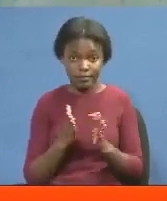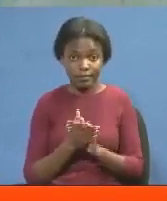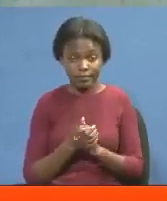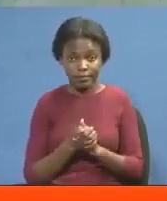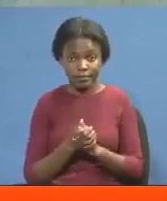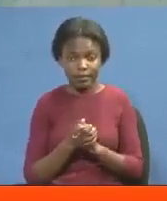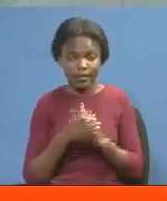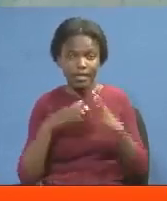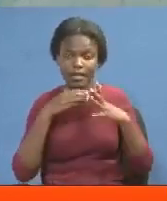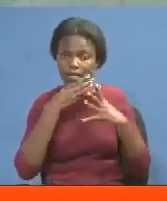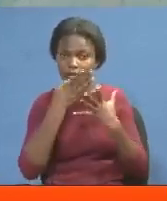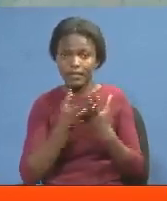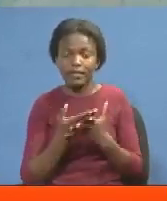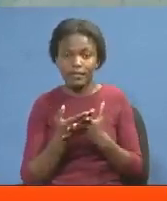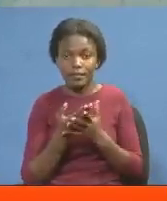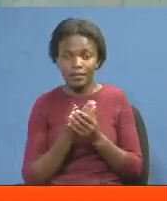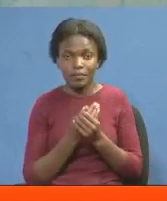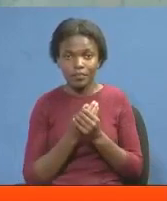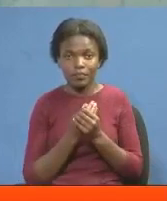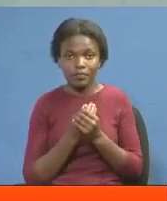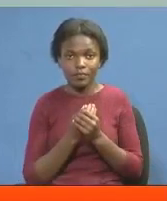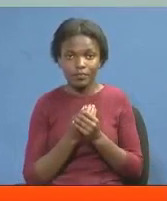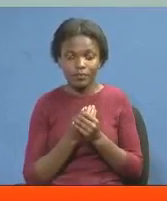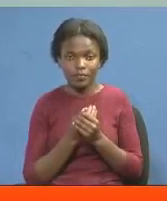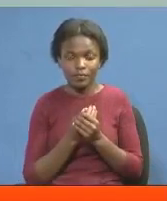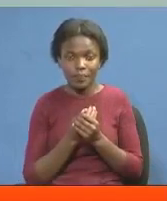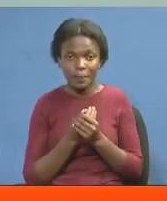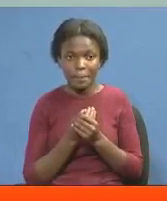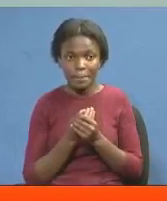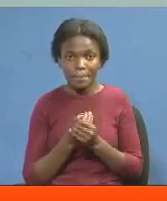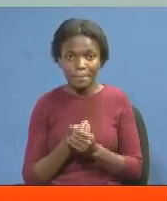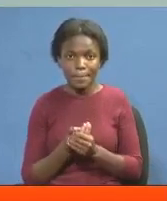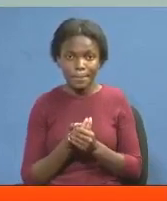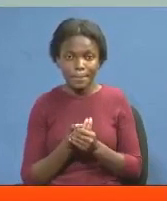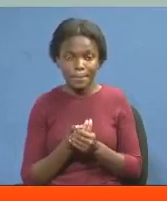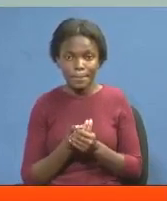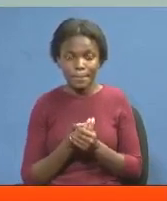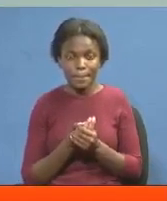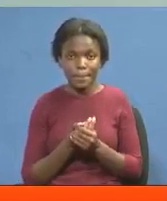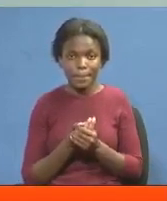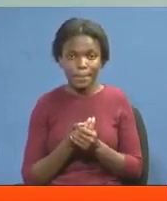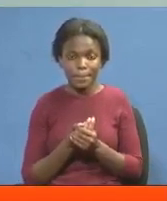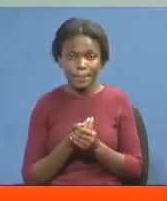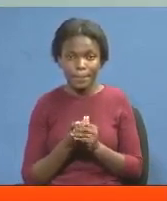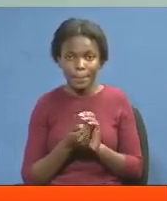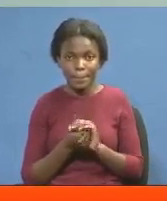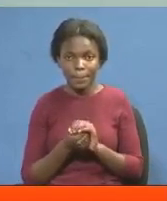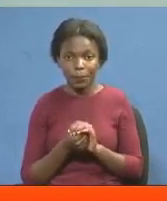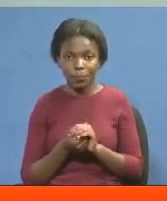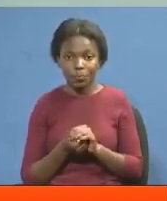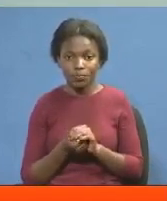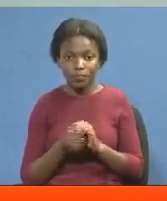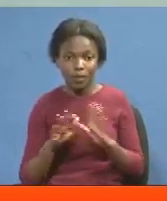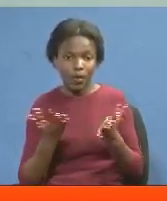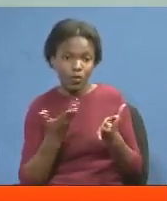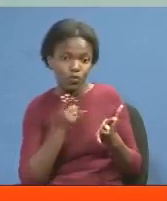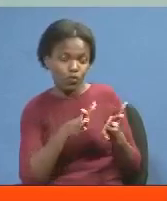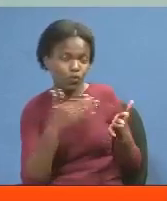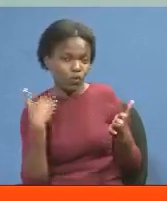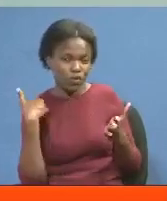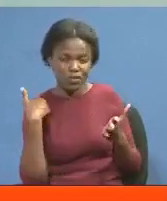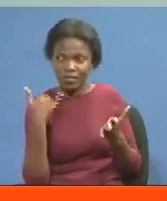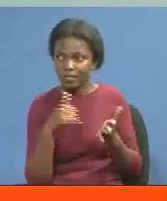your ancestors came from Boa, if I remember properly. You Meru people came from Boa. How can you claim